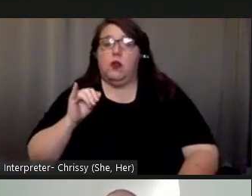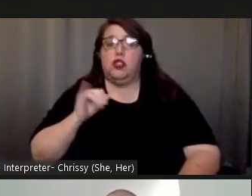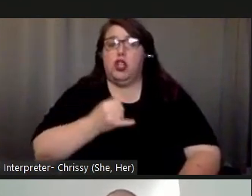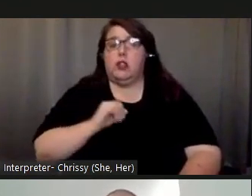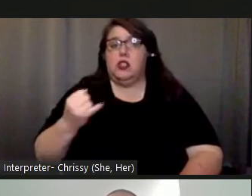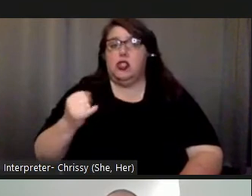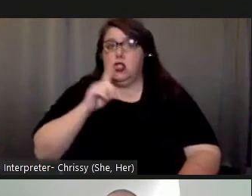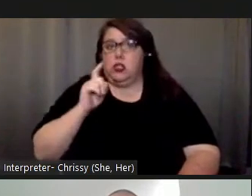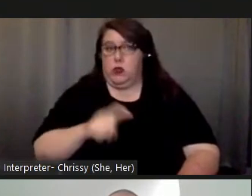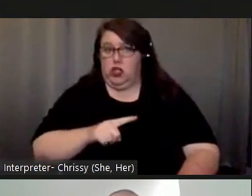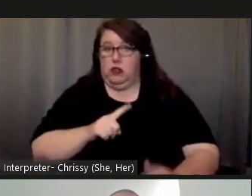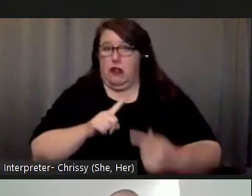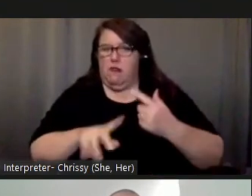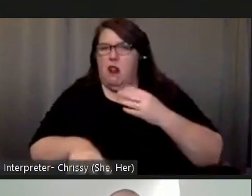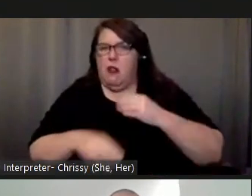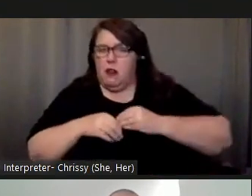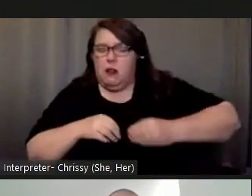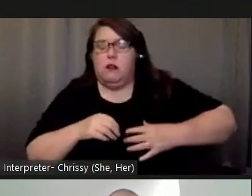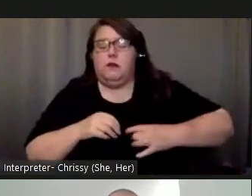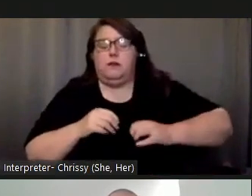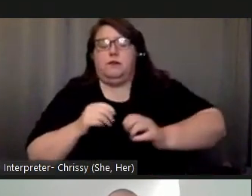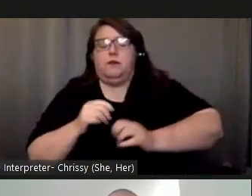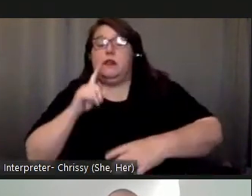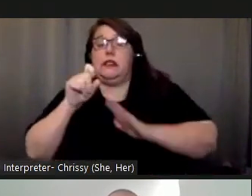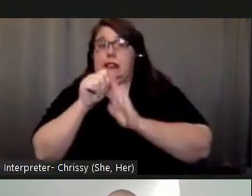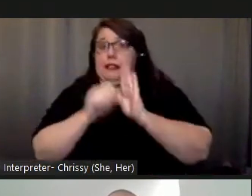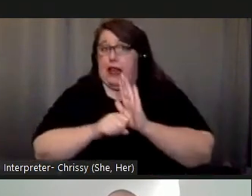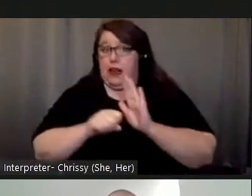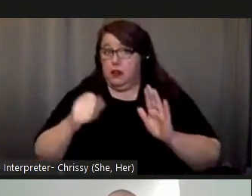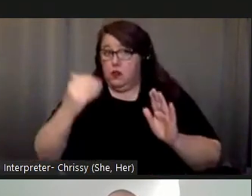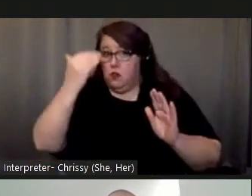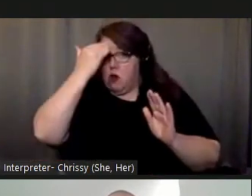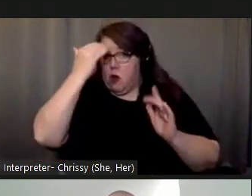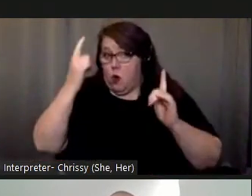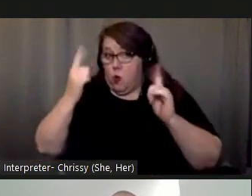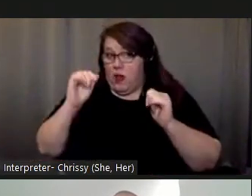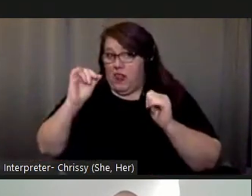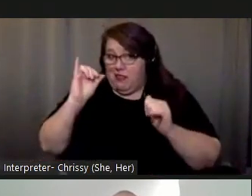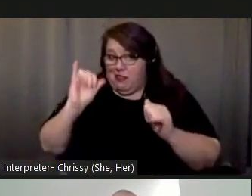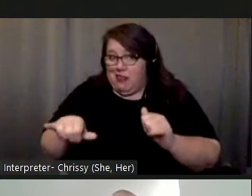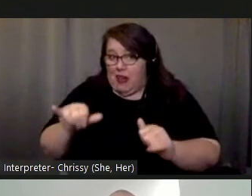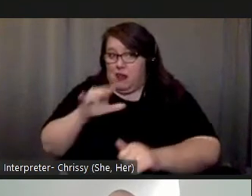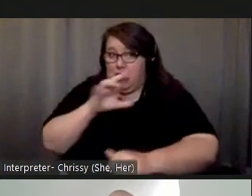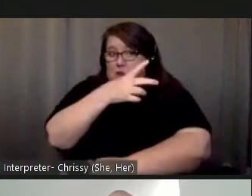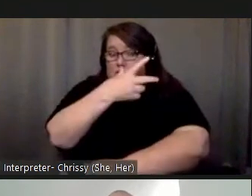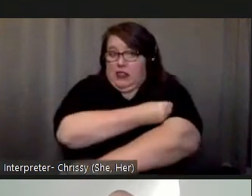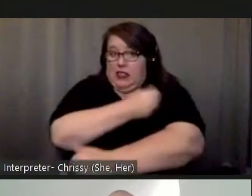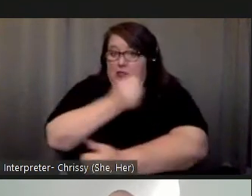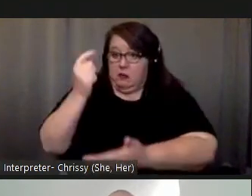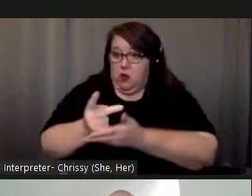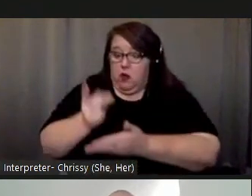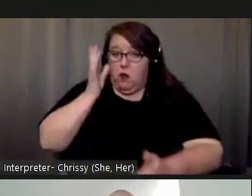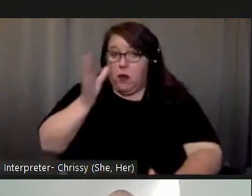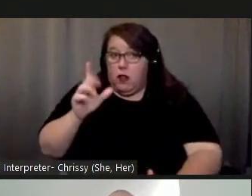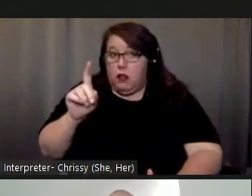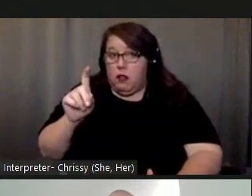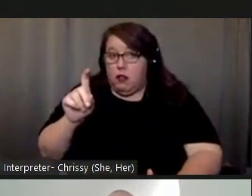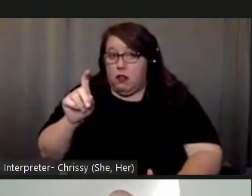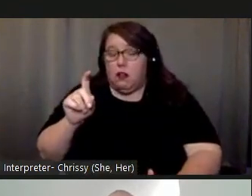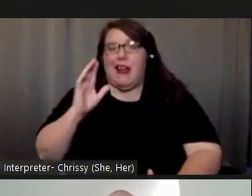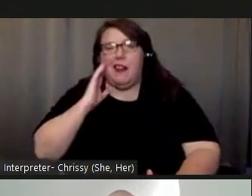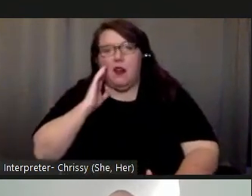question, does the state have any idea on when that vaccine may receive approval? I know